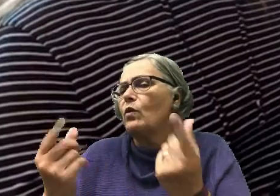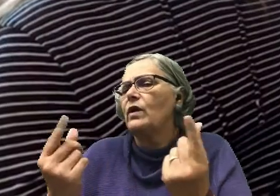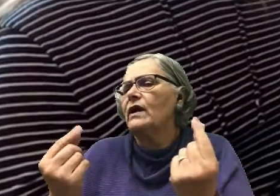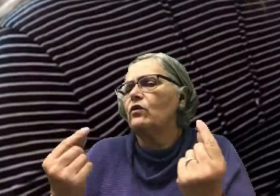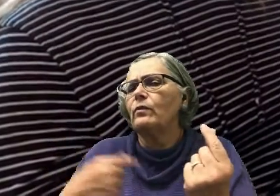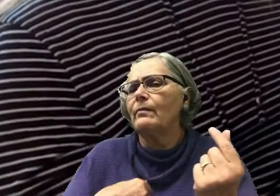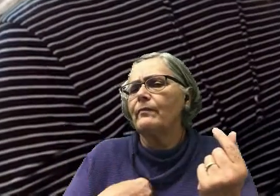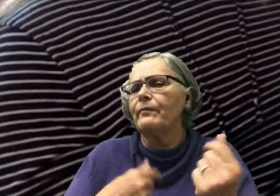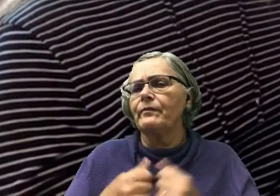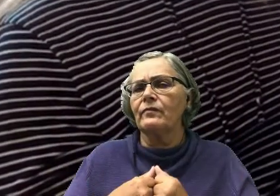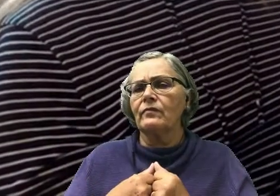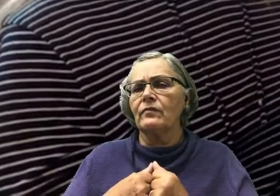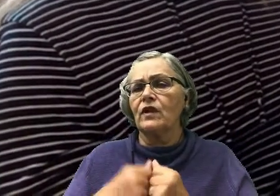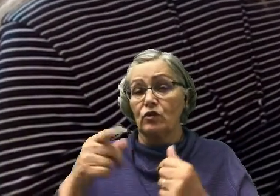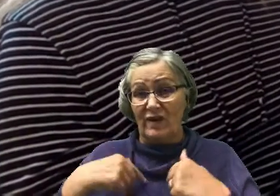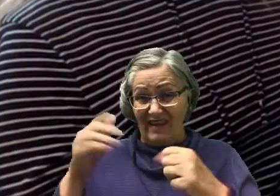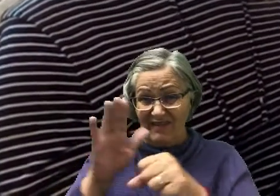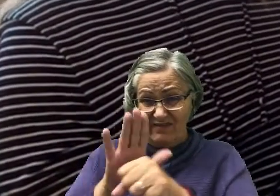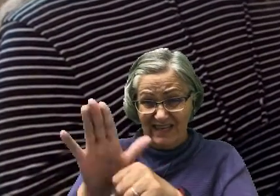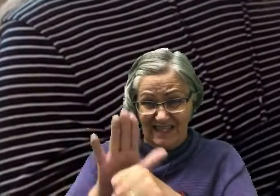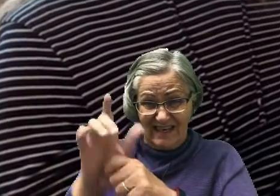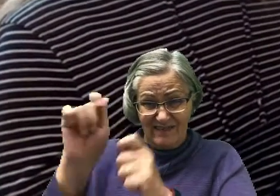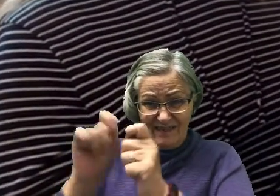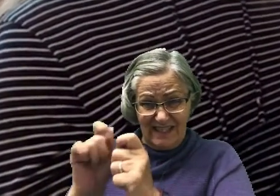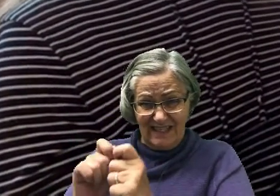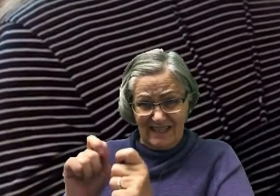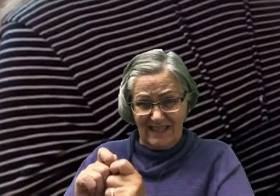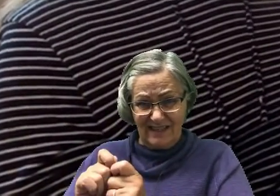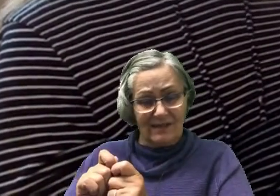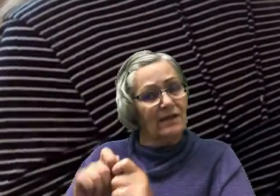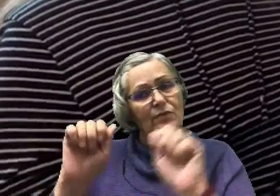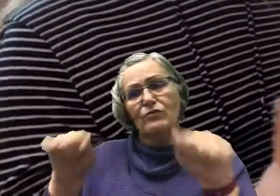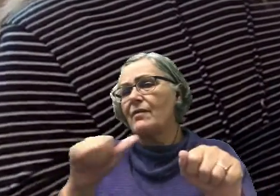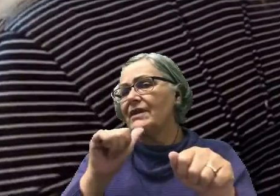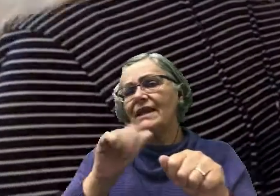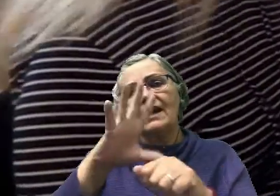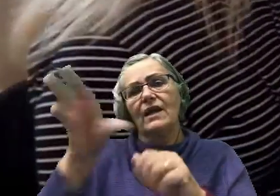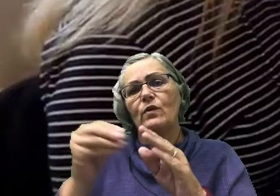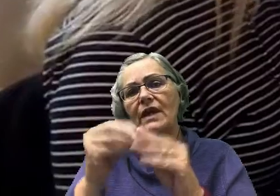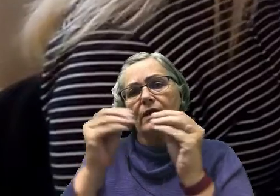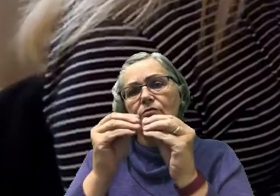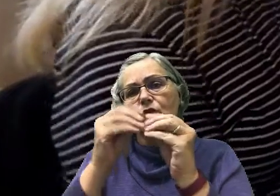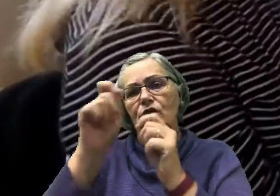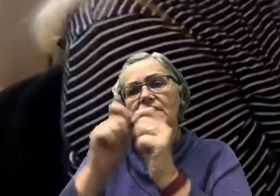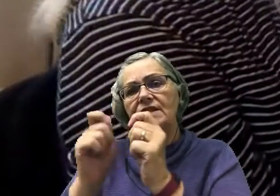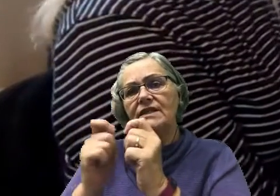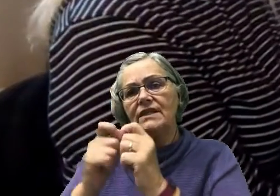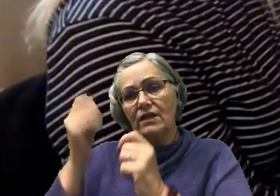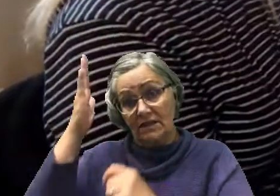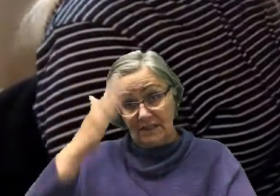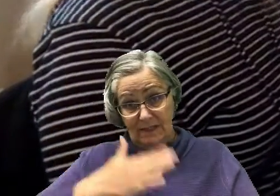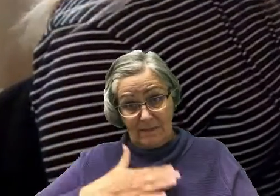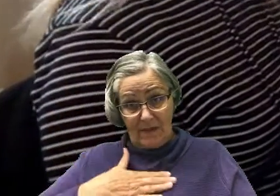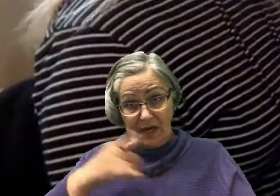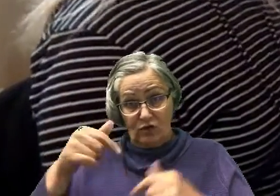detail? Probably not. I would probably add more detail to my cover. You have time to do that. I don't want to take up